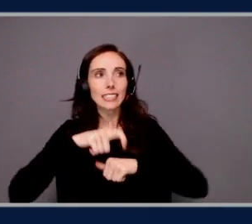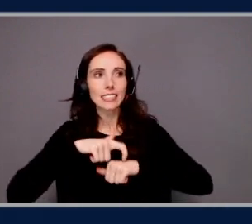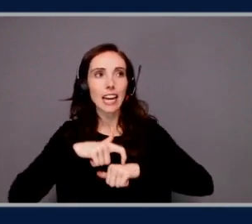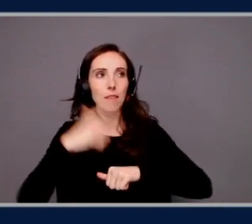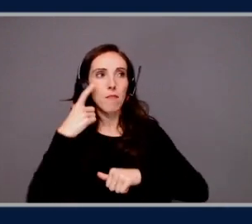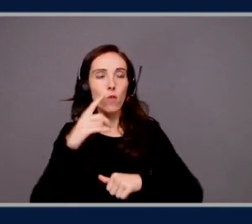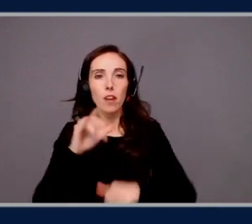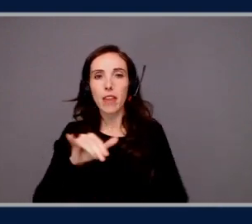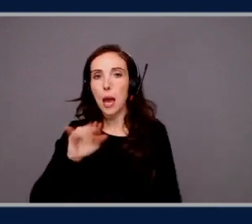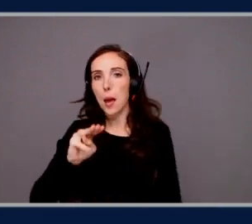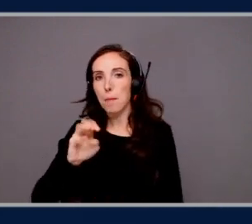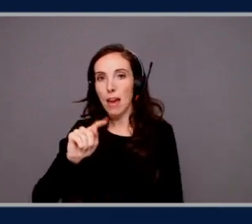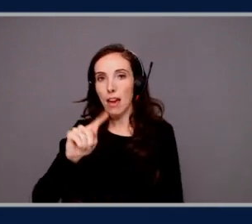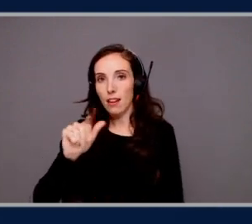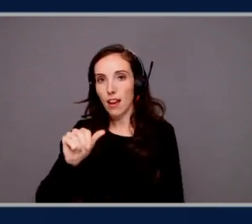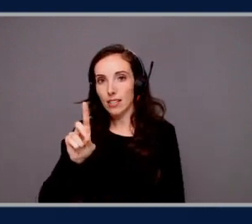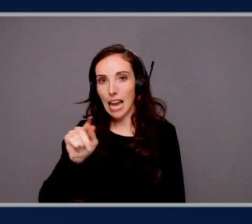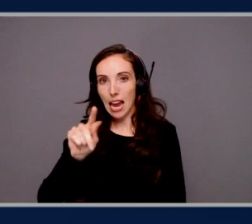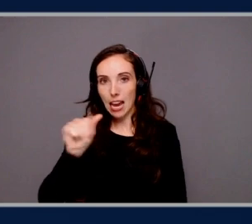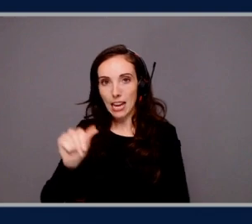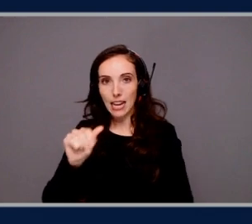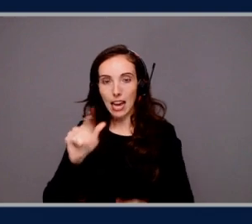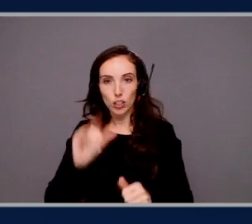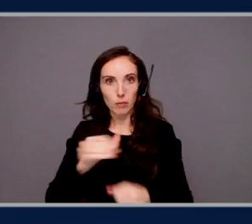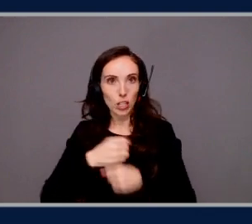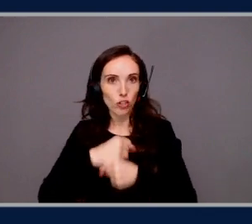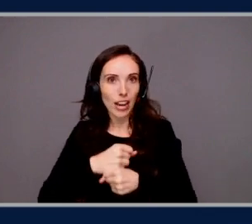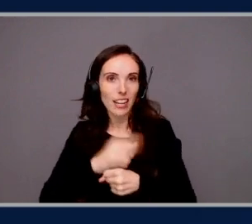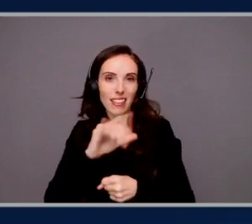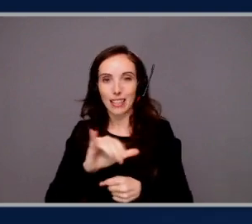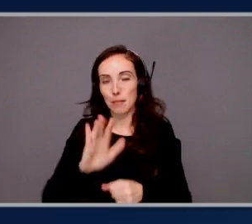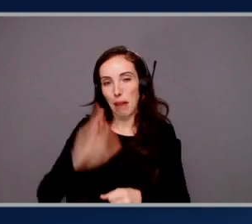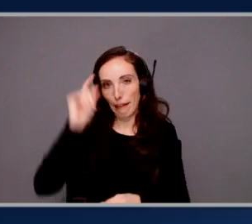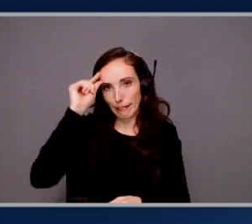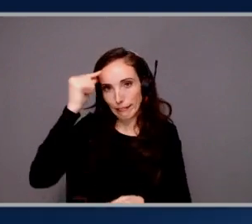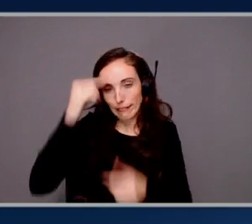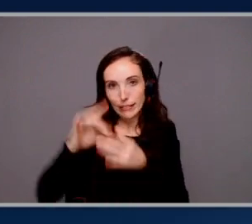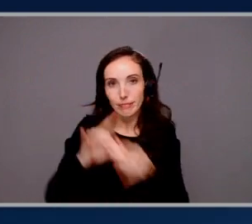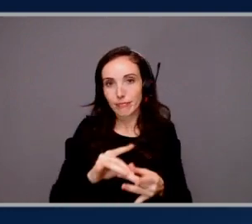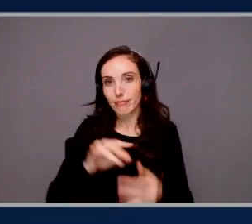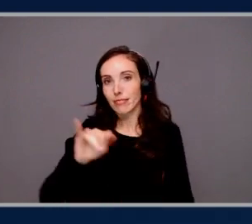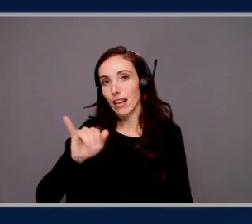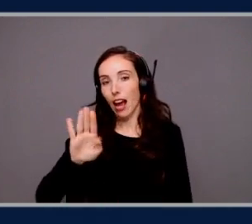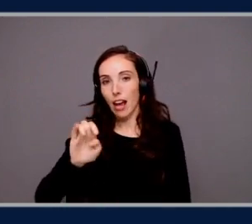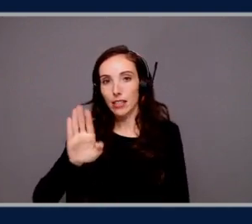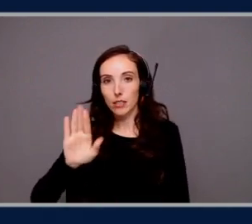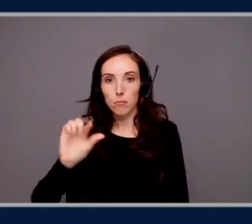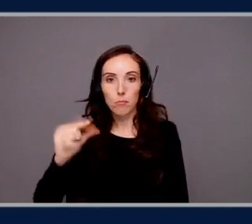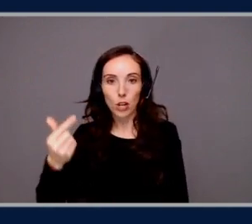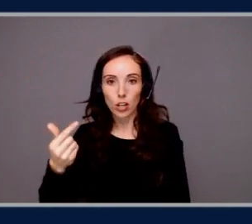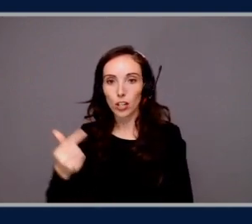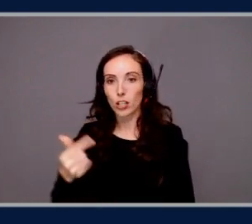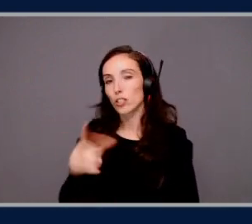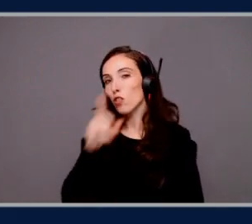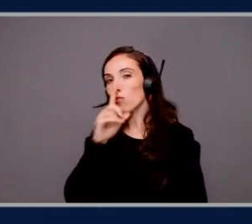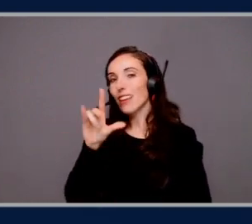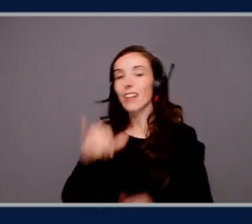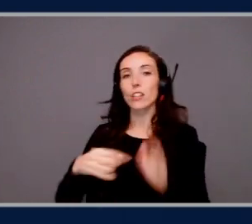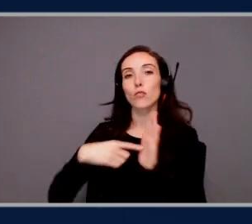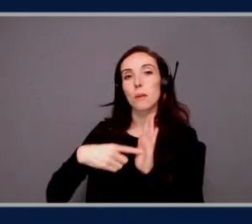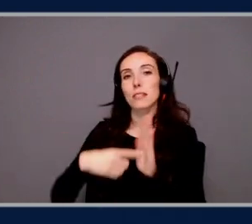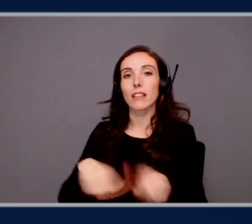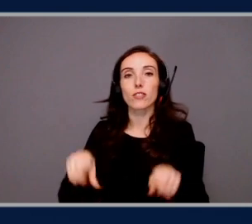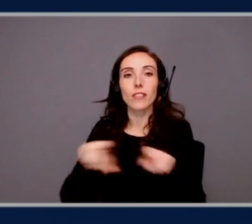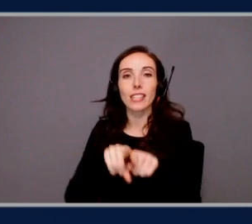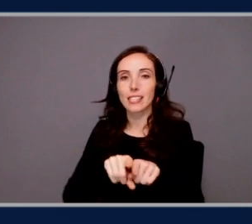or this is where my ignorance around Iceberg comes into? Yeah, it's a representation of the same table in Iceberg metadata layer.